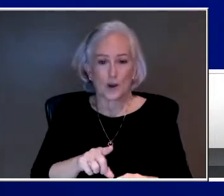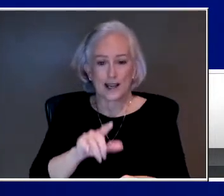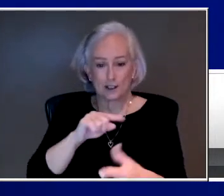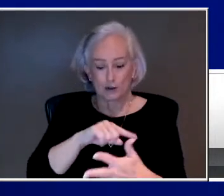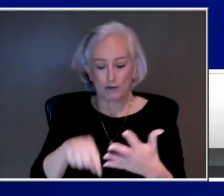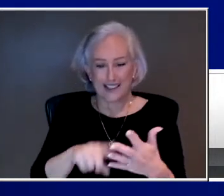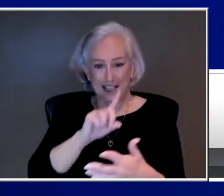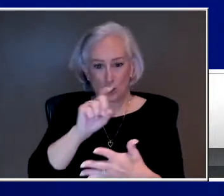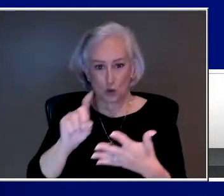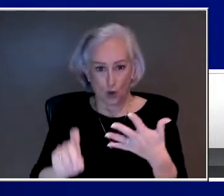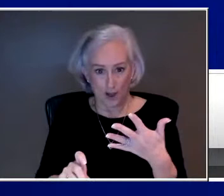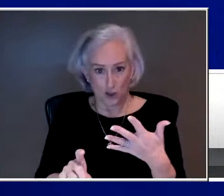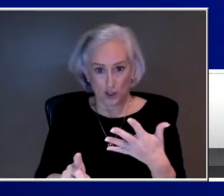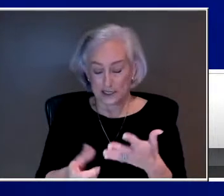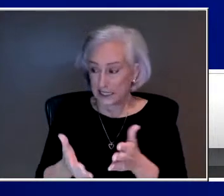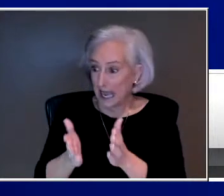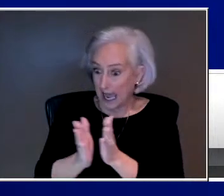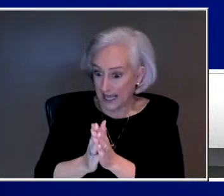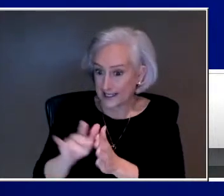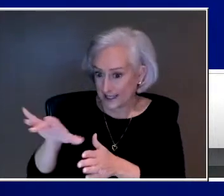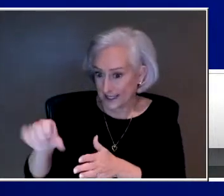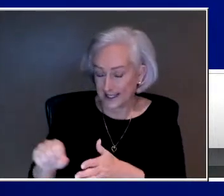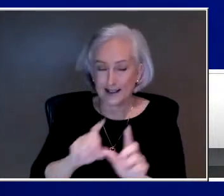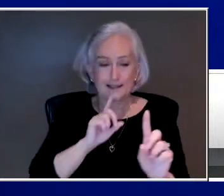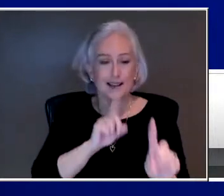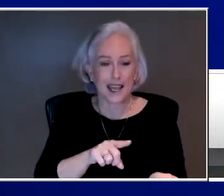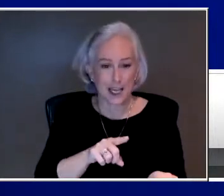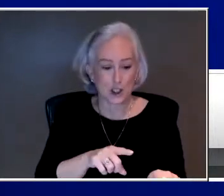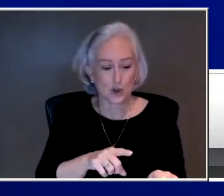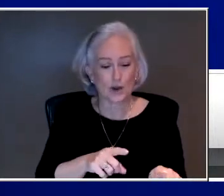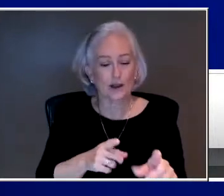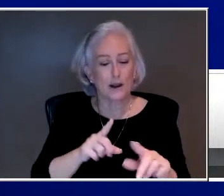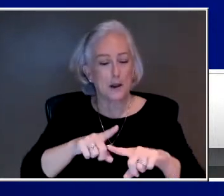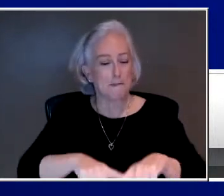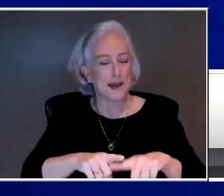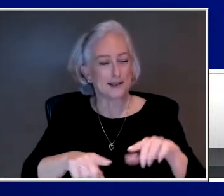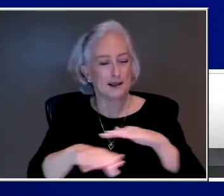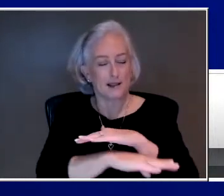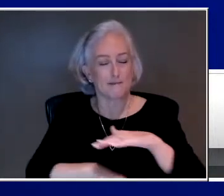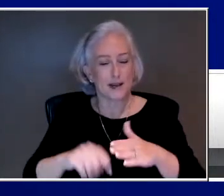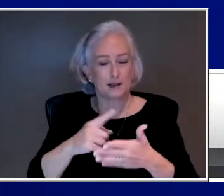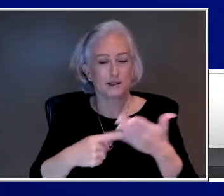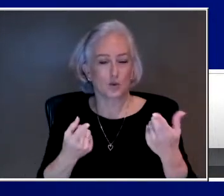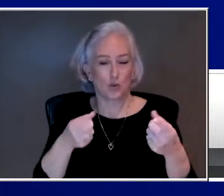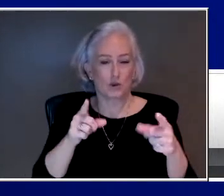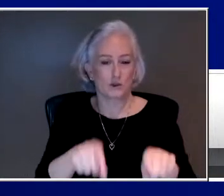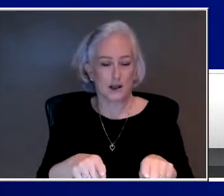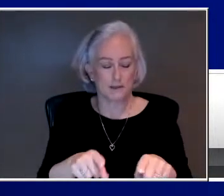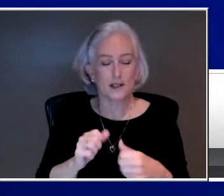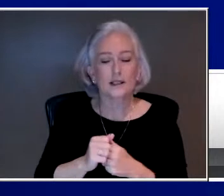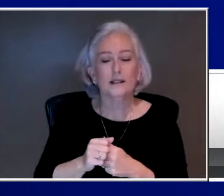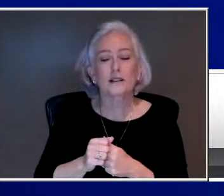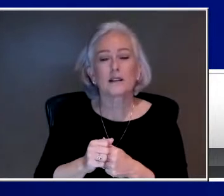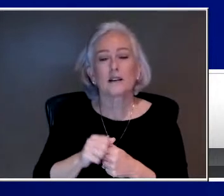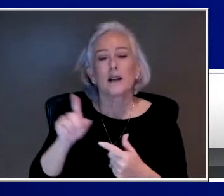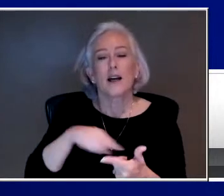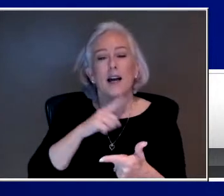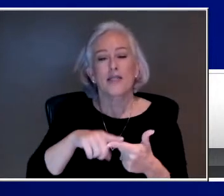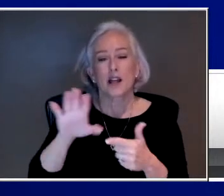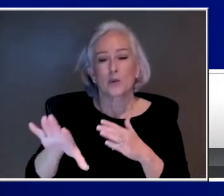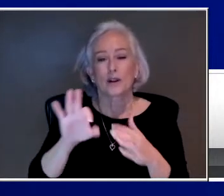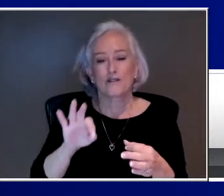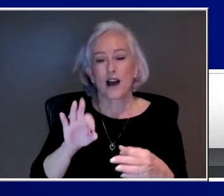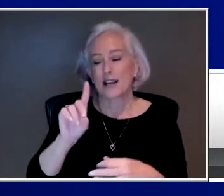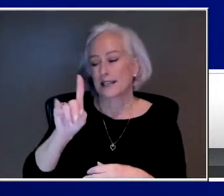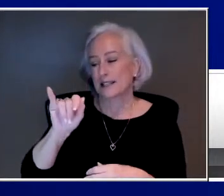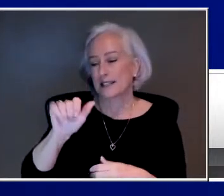them on the most basic levels of the mechanisms of what is going on. And then we find these data signals that may lead us